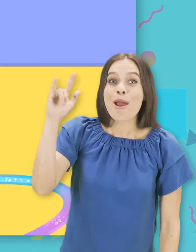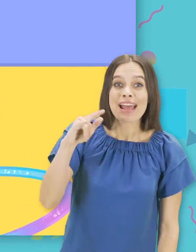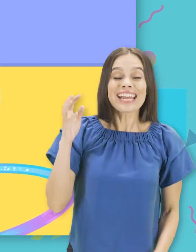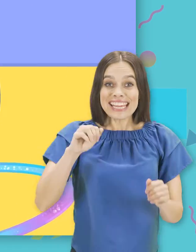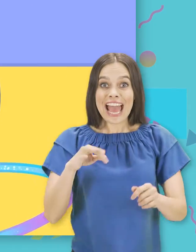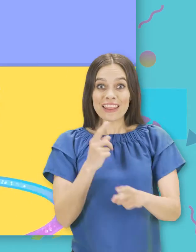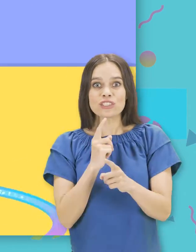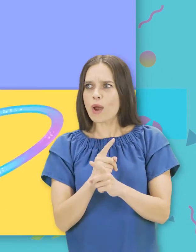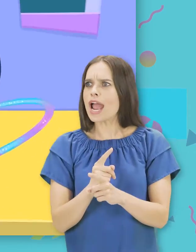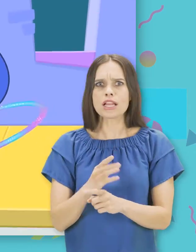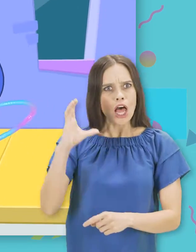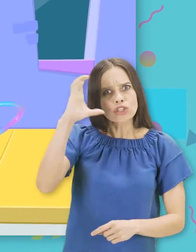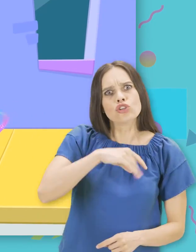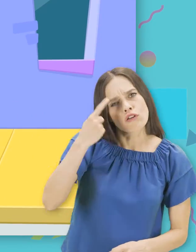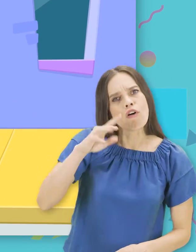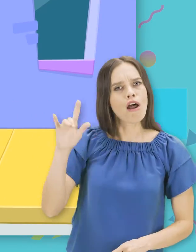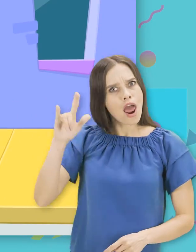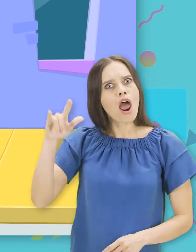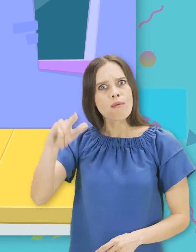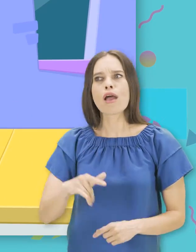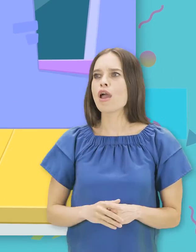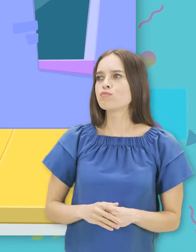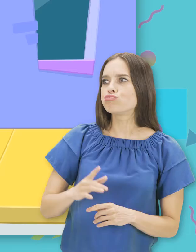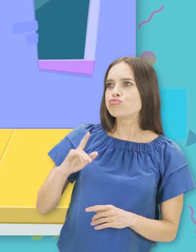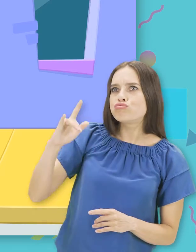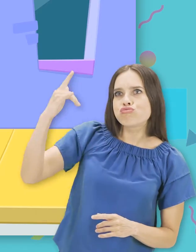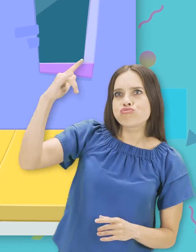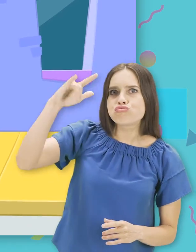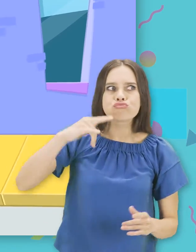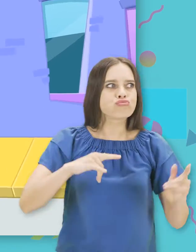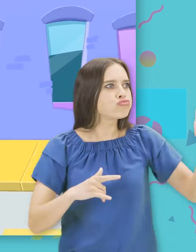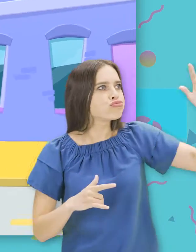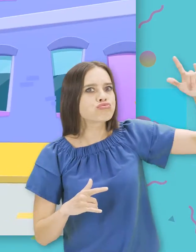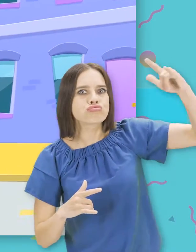aeroplane. That's right. Let's find an airplane.